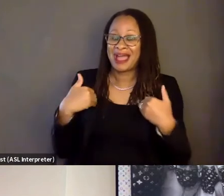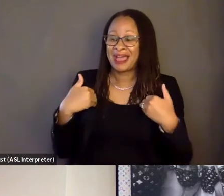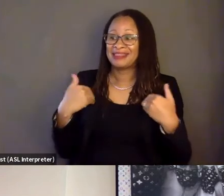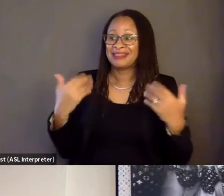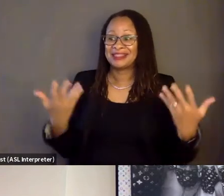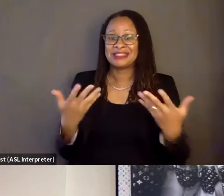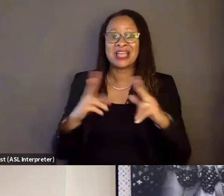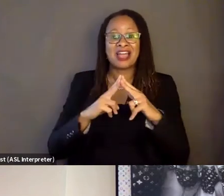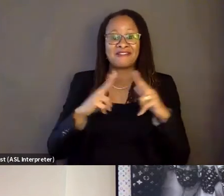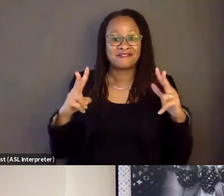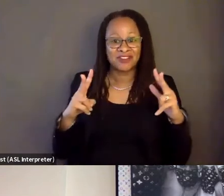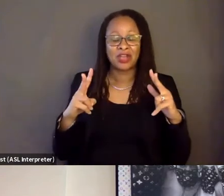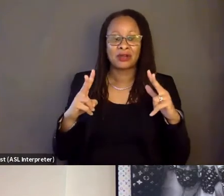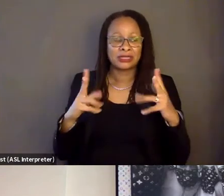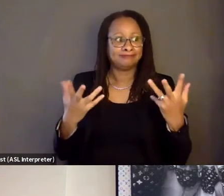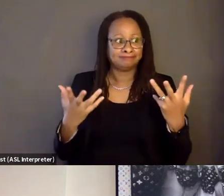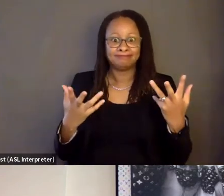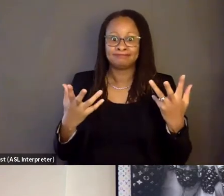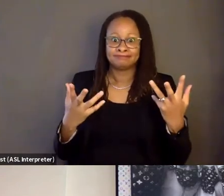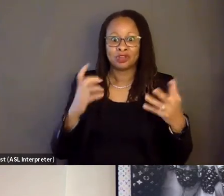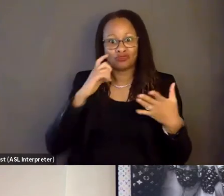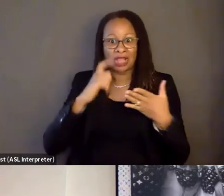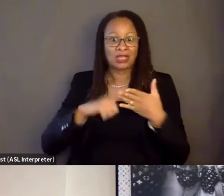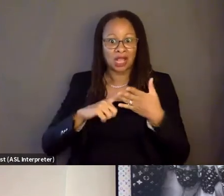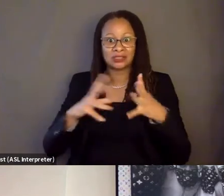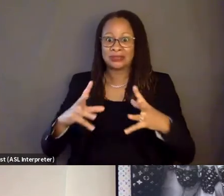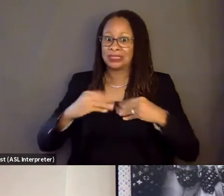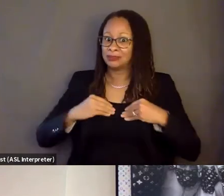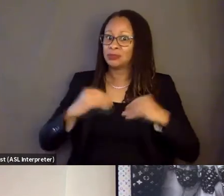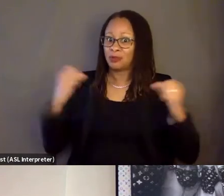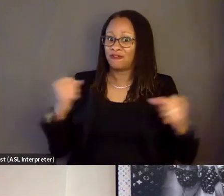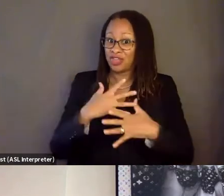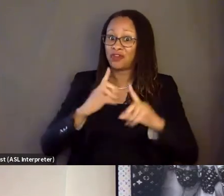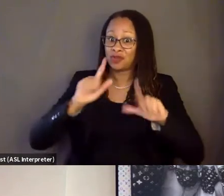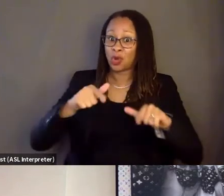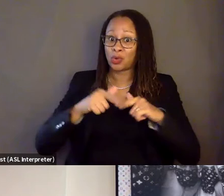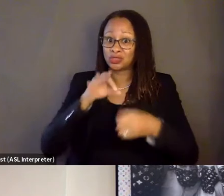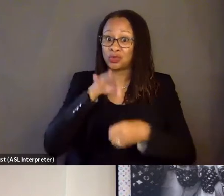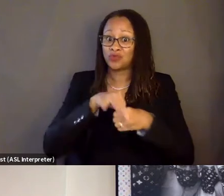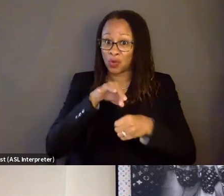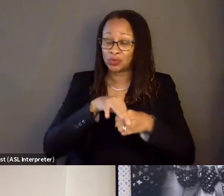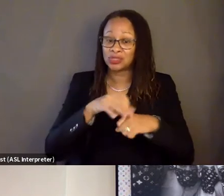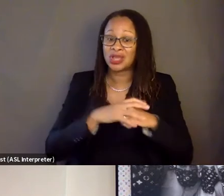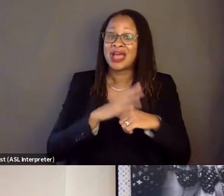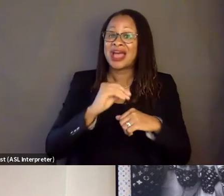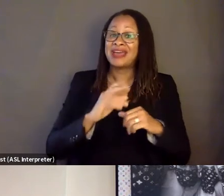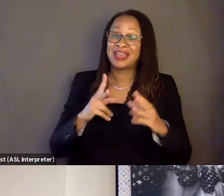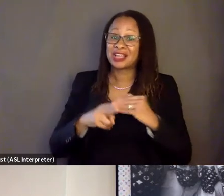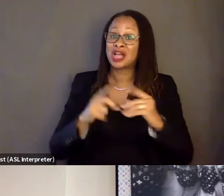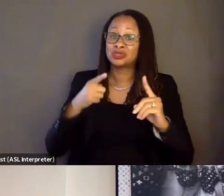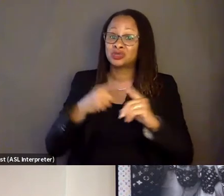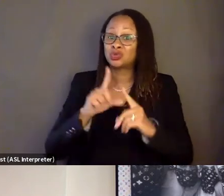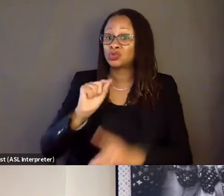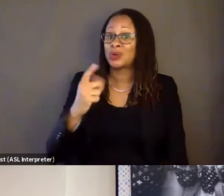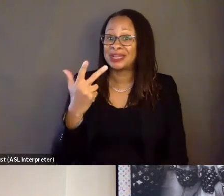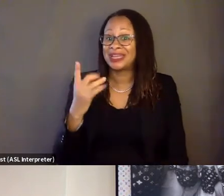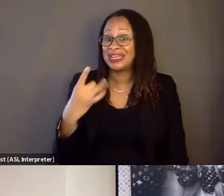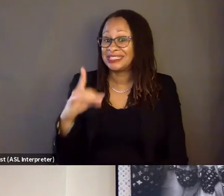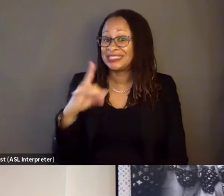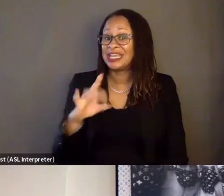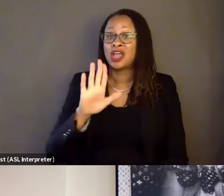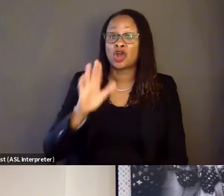had this very founded fear of going to the polls. And, you know, cut to 2018, her granddaughter is the first Black woman